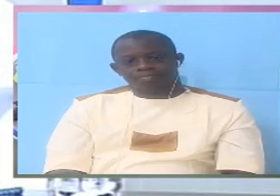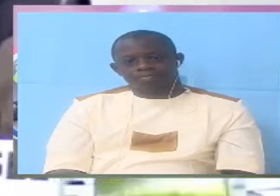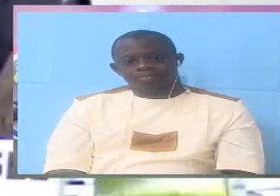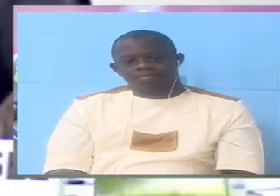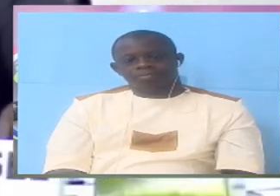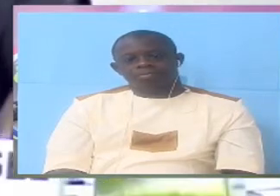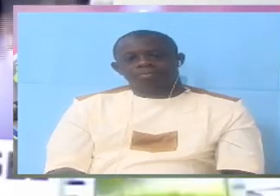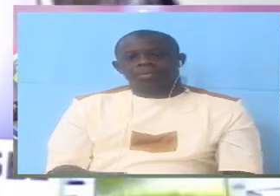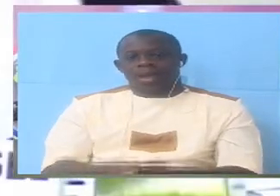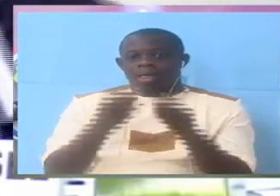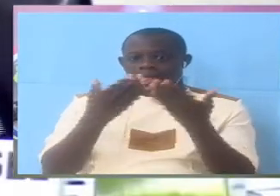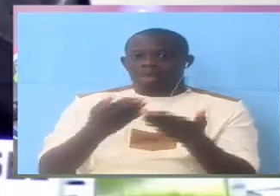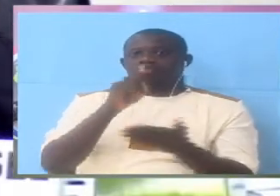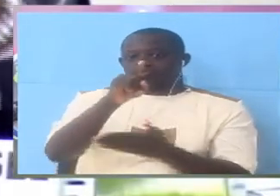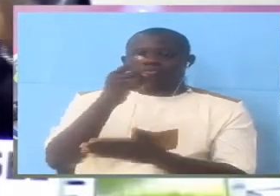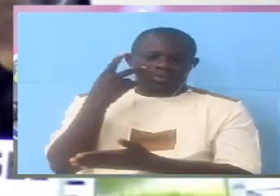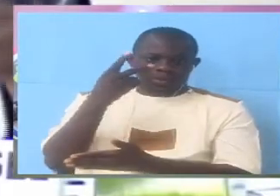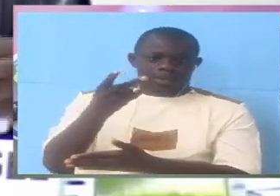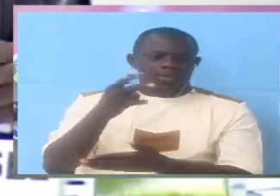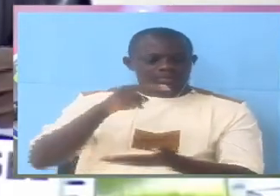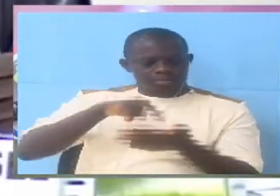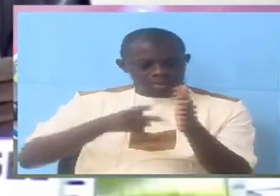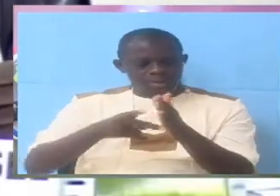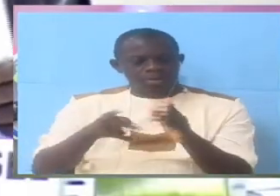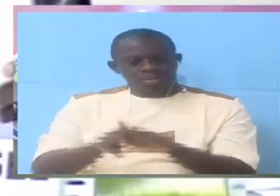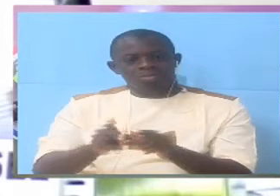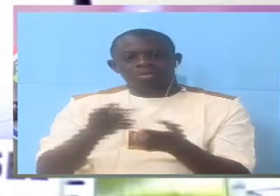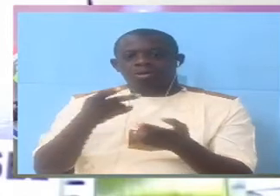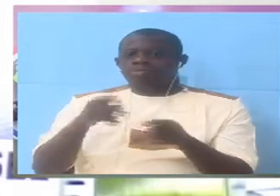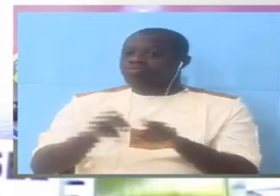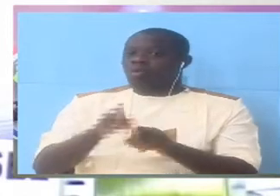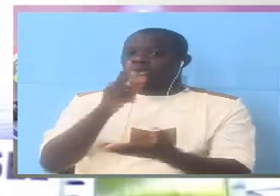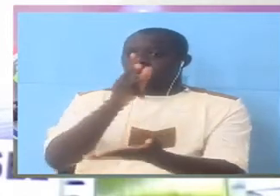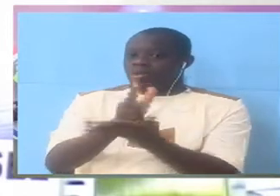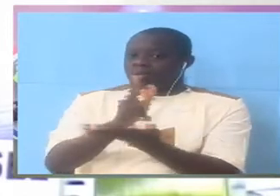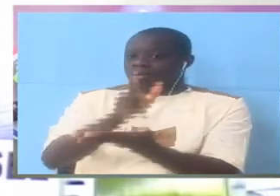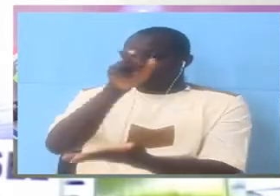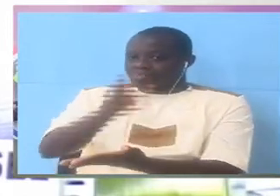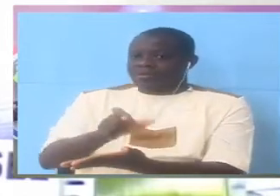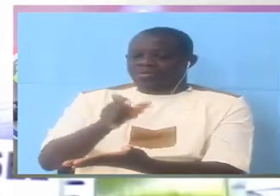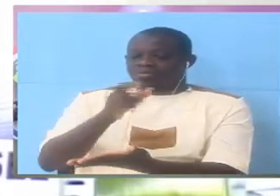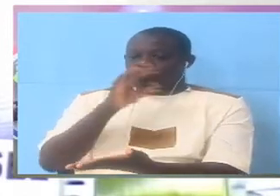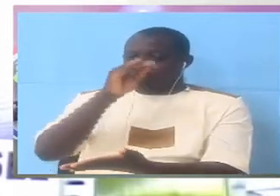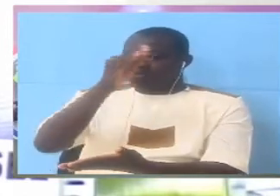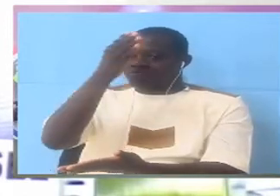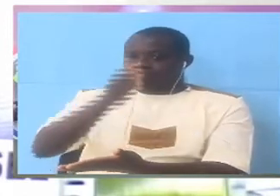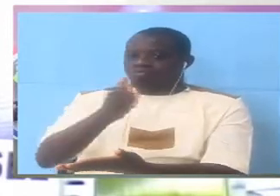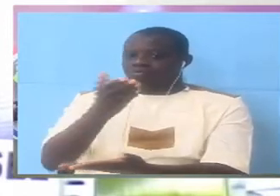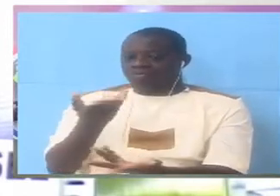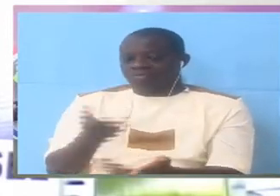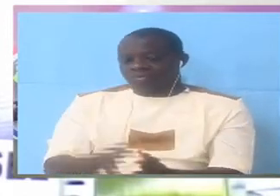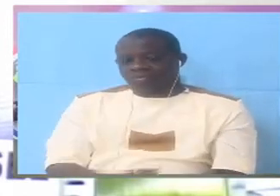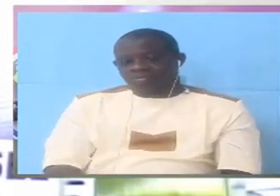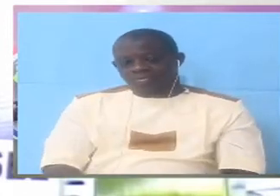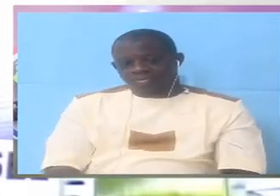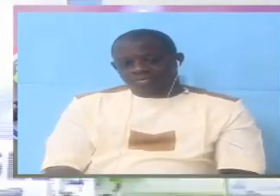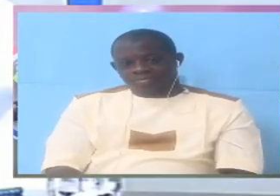So you see, doesn't it sound to you that the witness is truthful? I